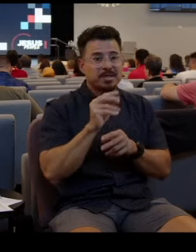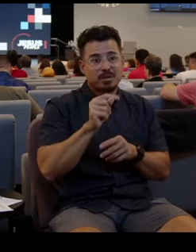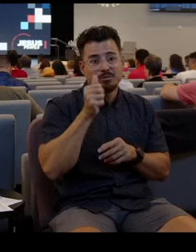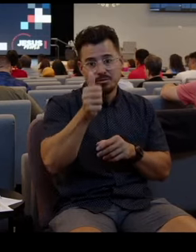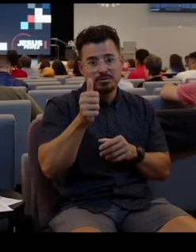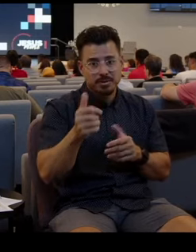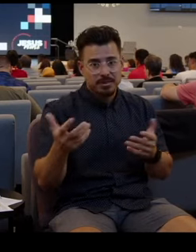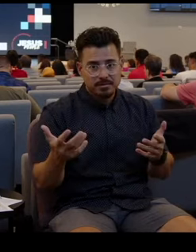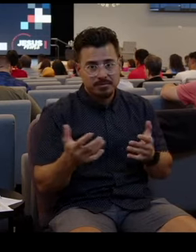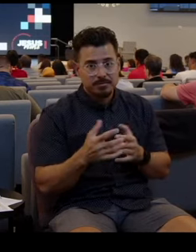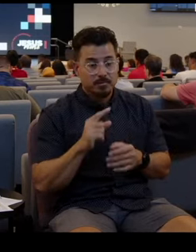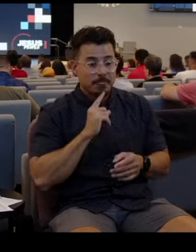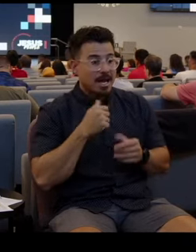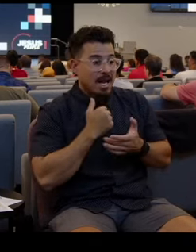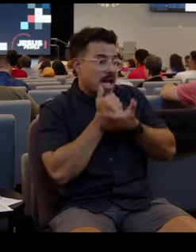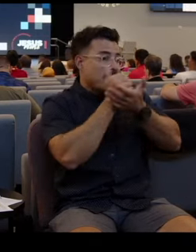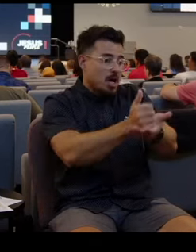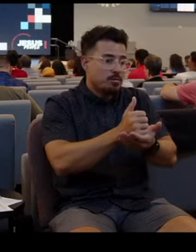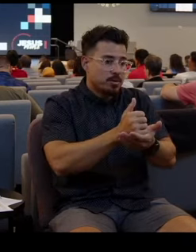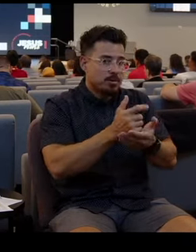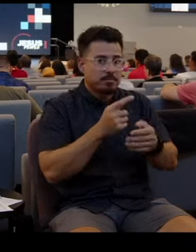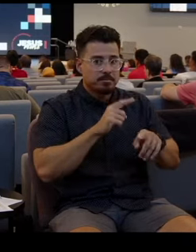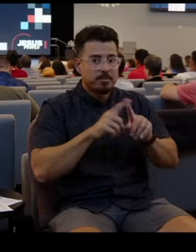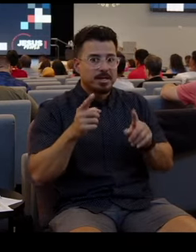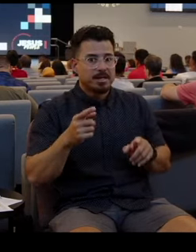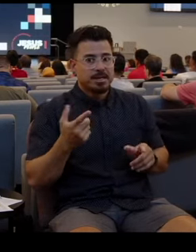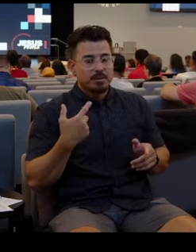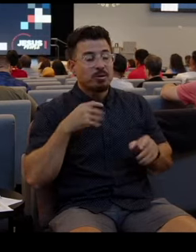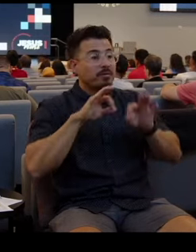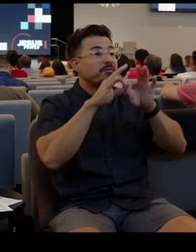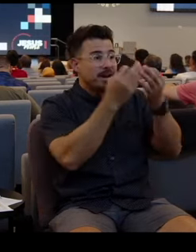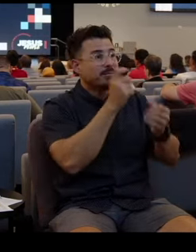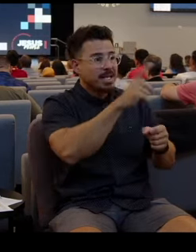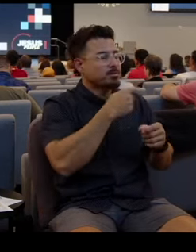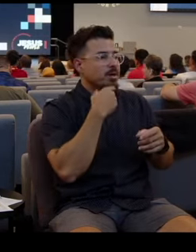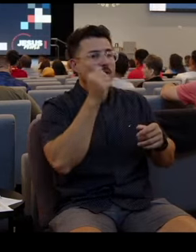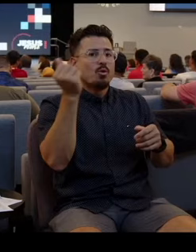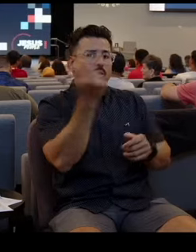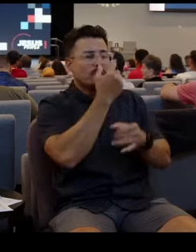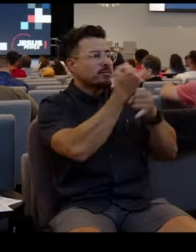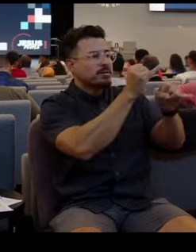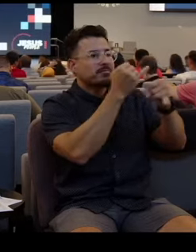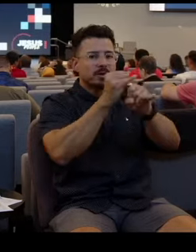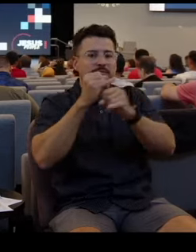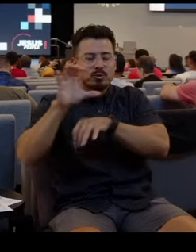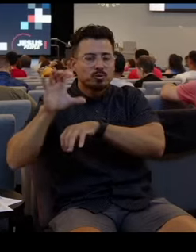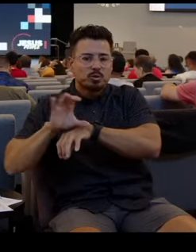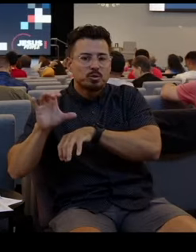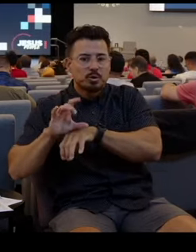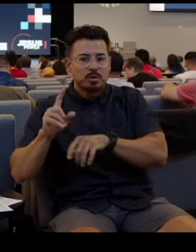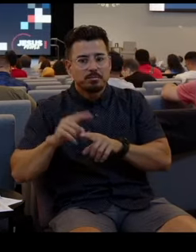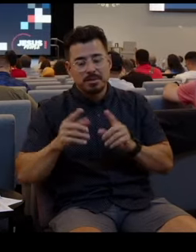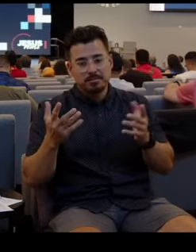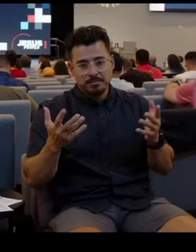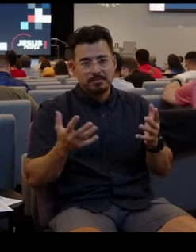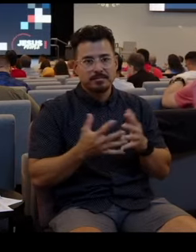the nicer version of this. And basically,